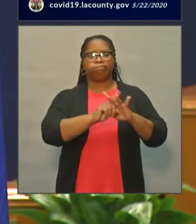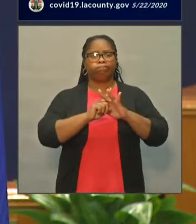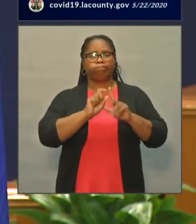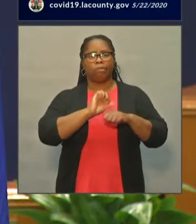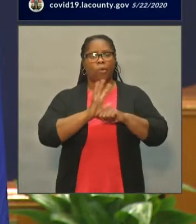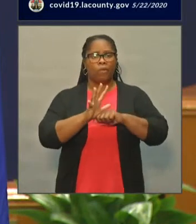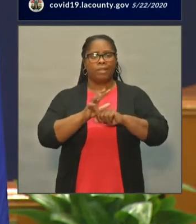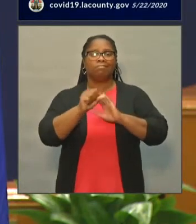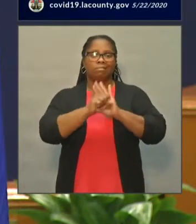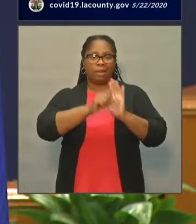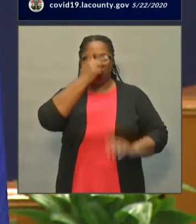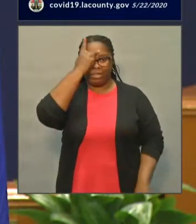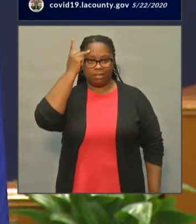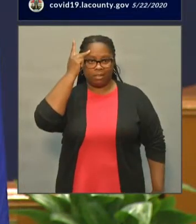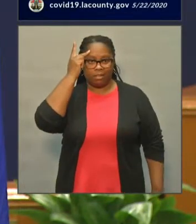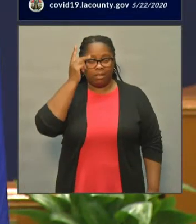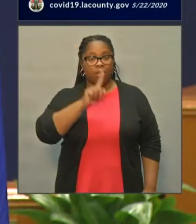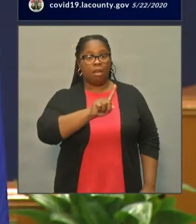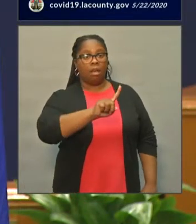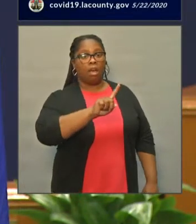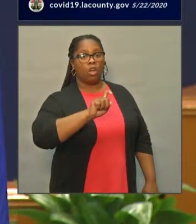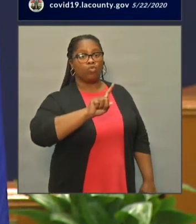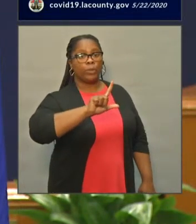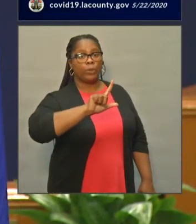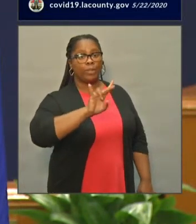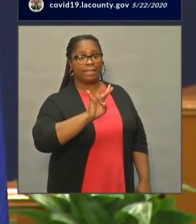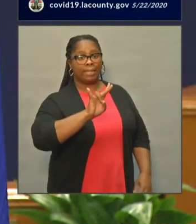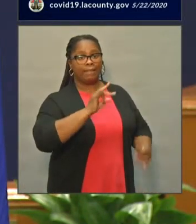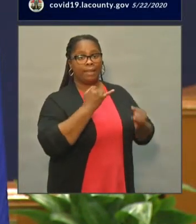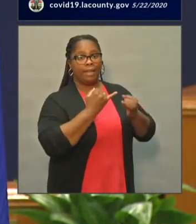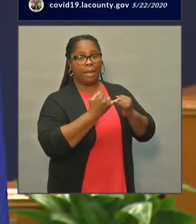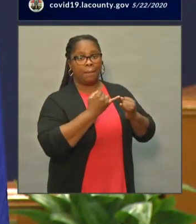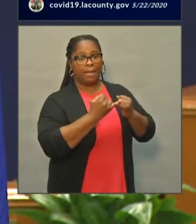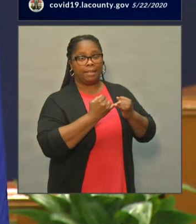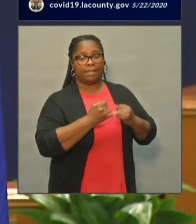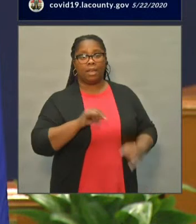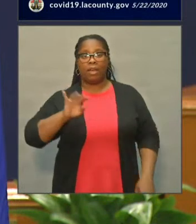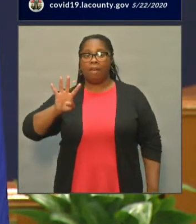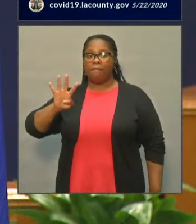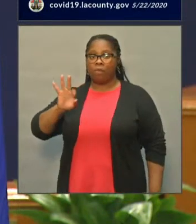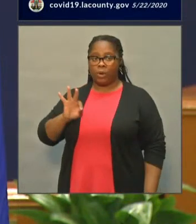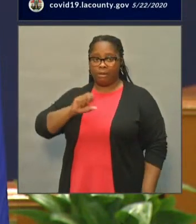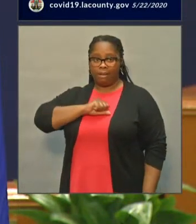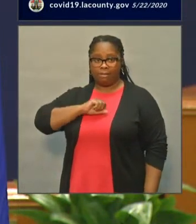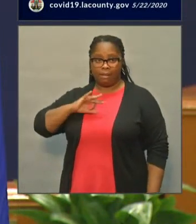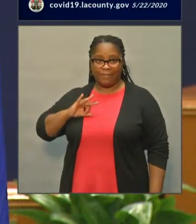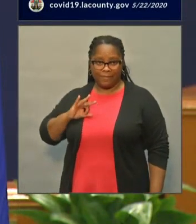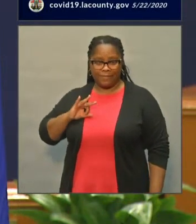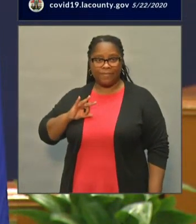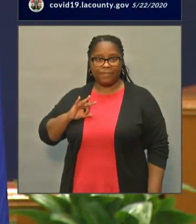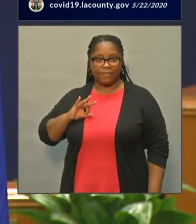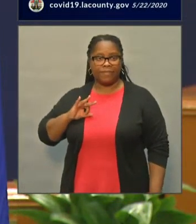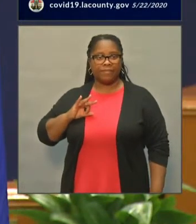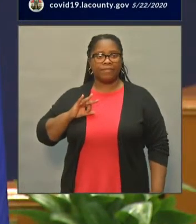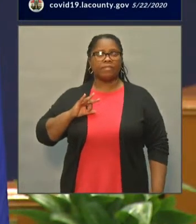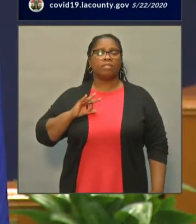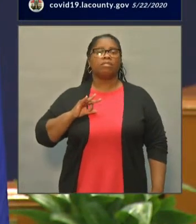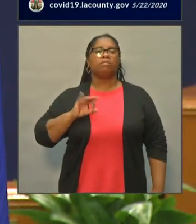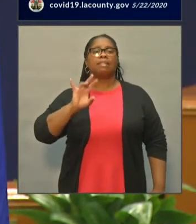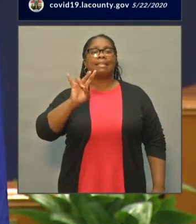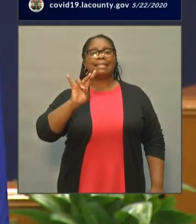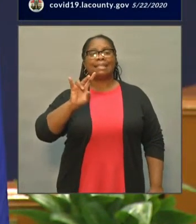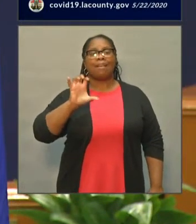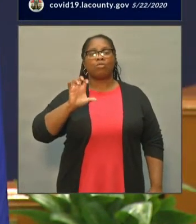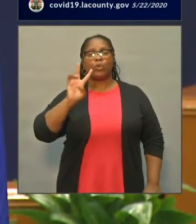prison, 127 among people who are incarcerated, and 49 among staff. And there are